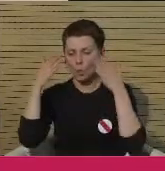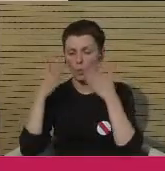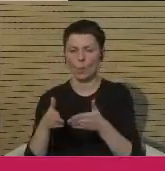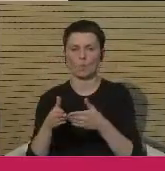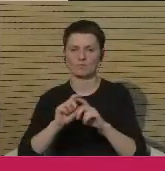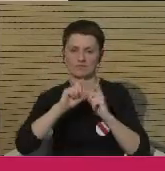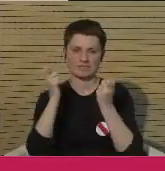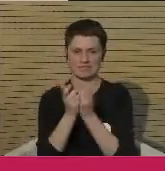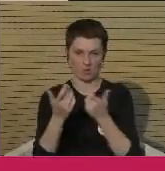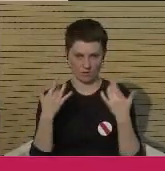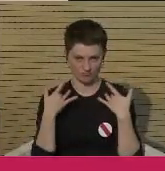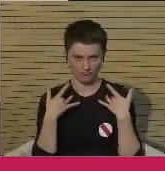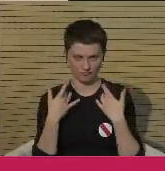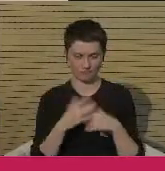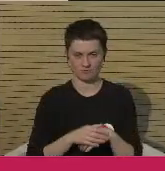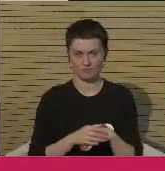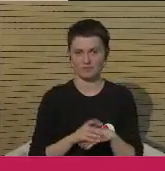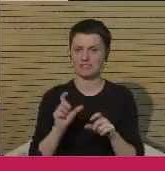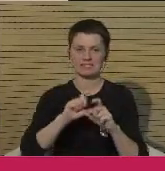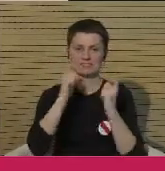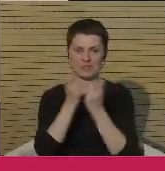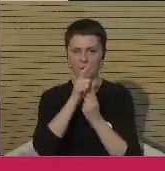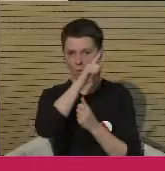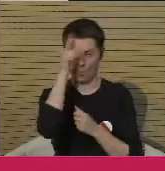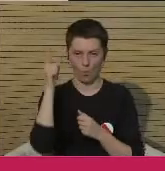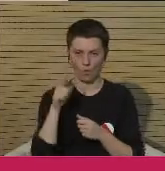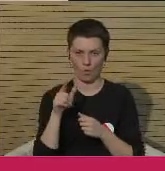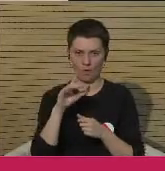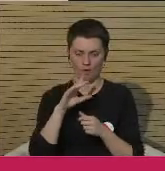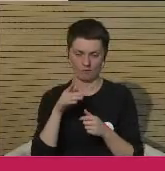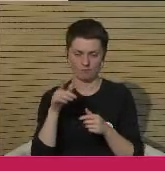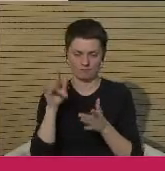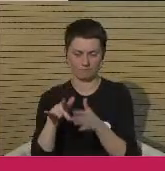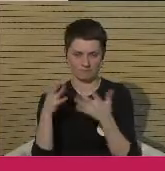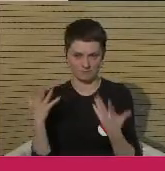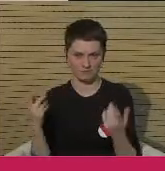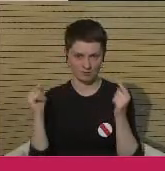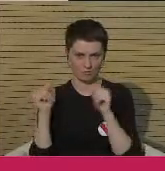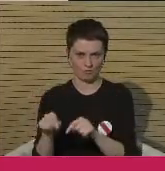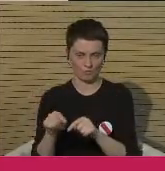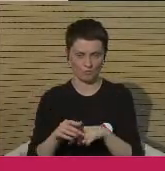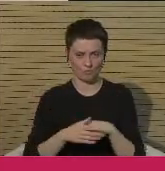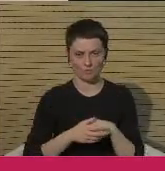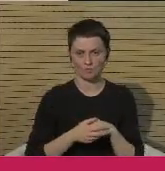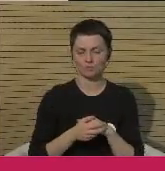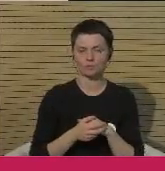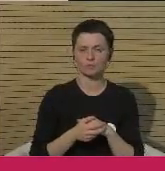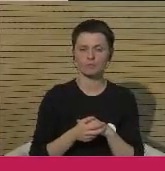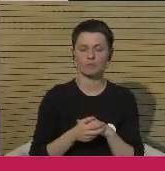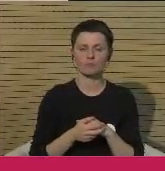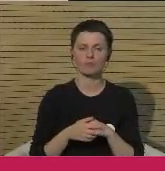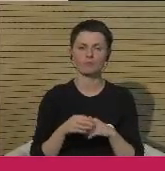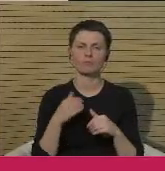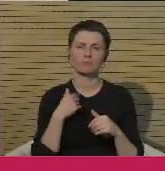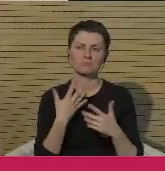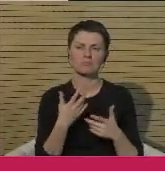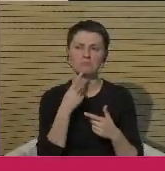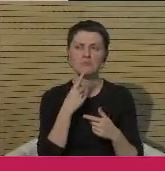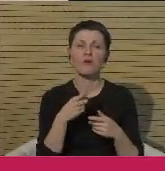Belarusian population lives in Minsk, but it's not true that the whole life, Belarusian life,